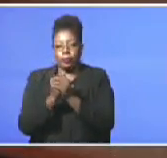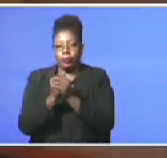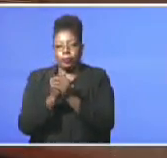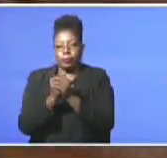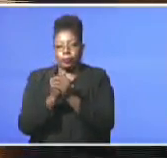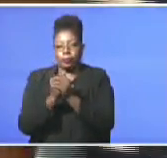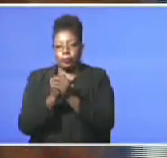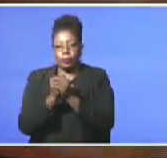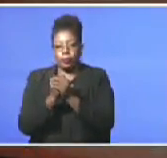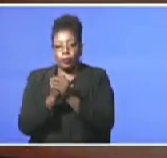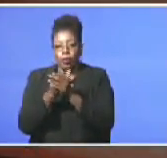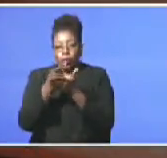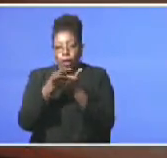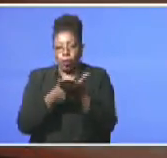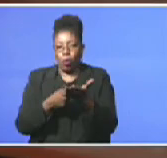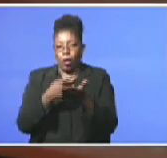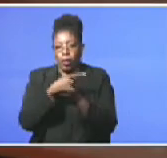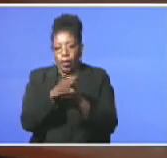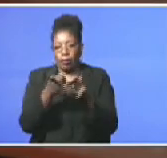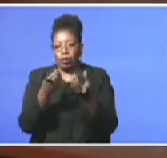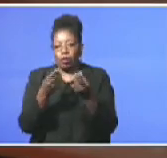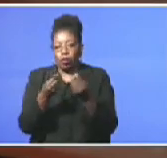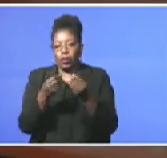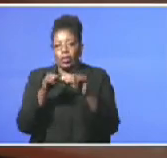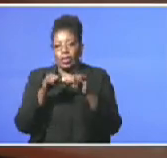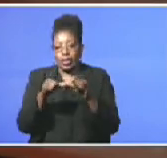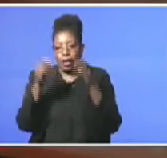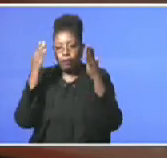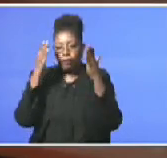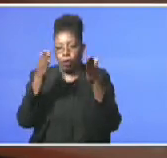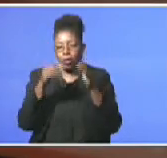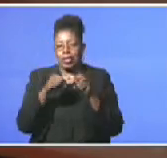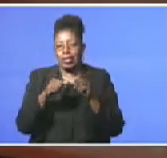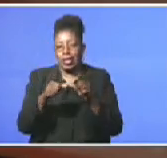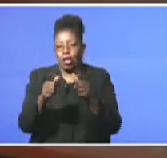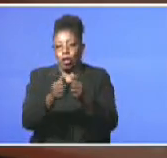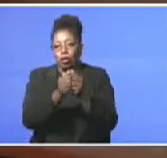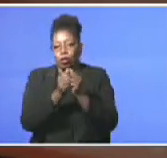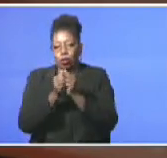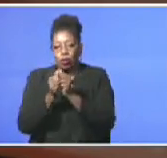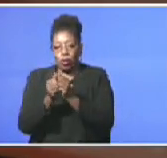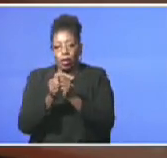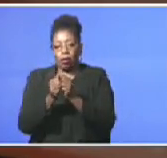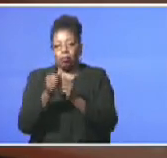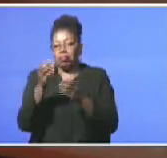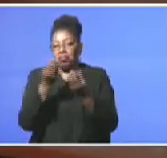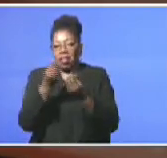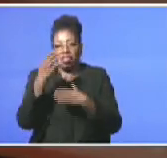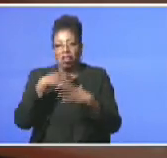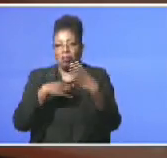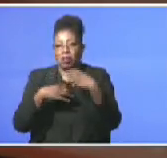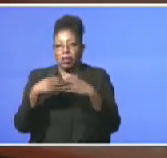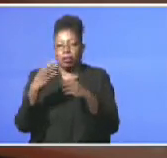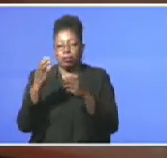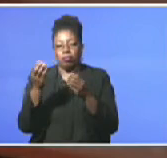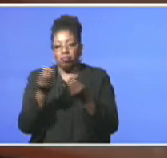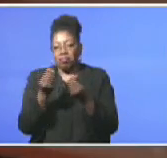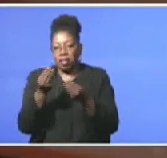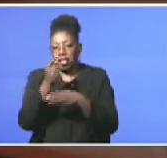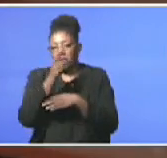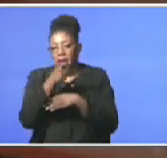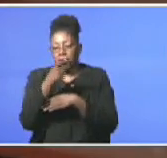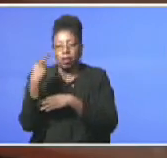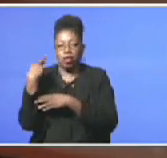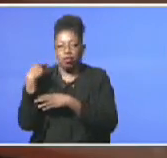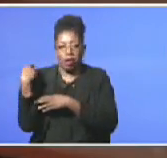boys. All I wanted them to do is just stay focused, stay together. No grumbling, no complaining, no pointing no finger, but no referee. Let's